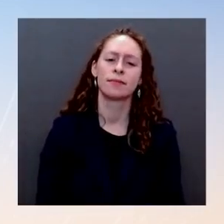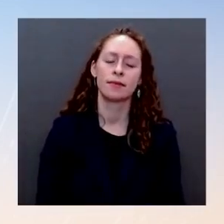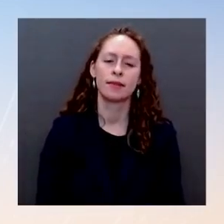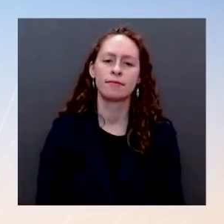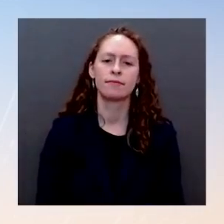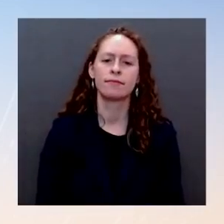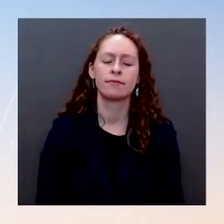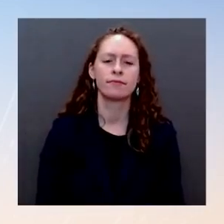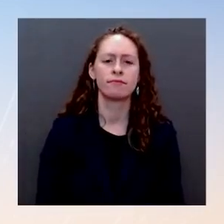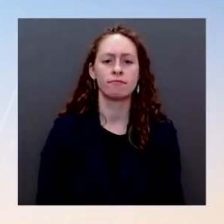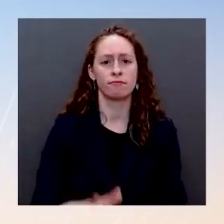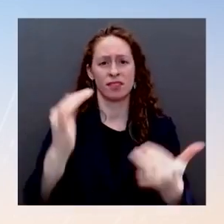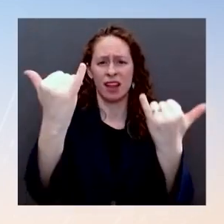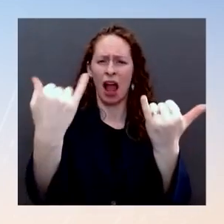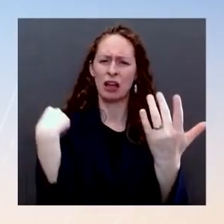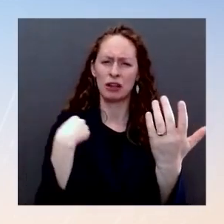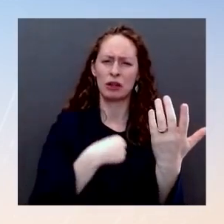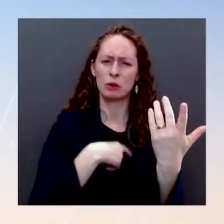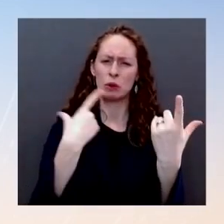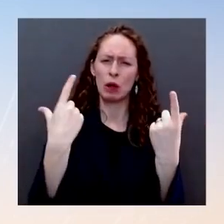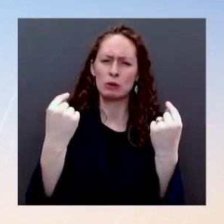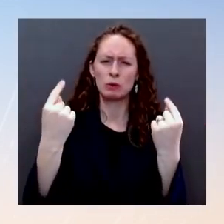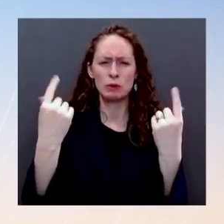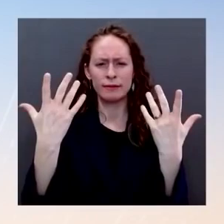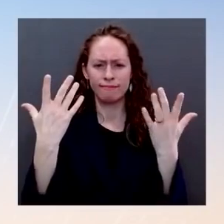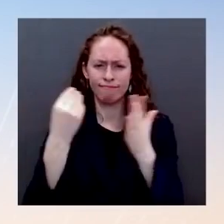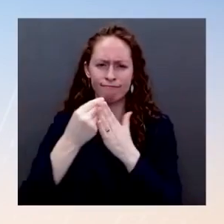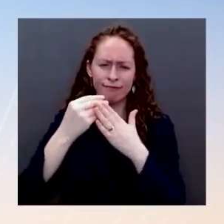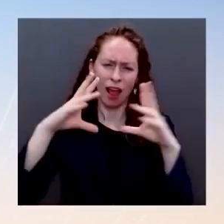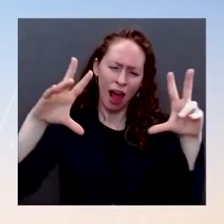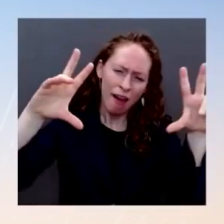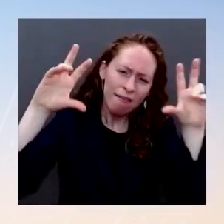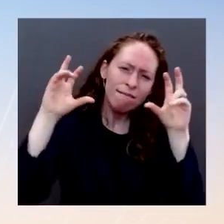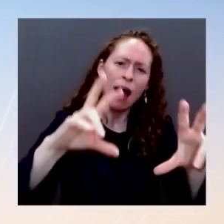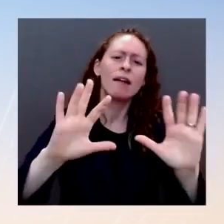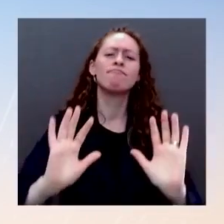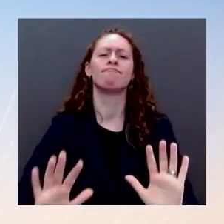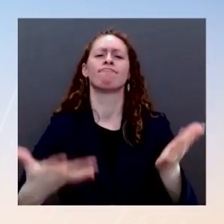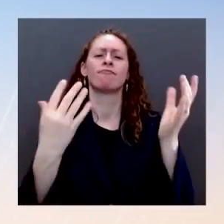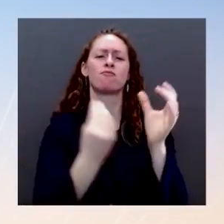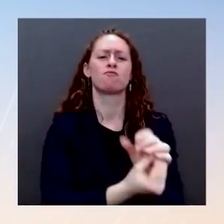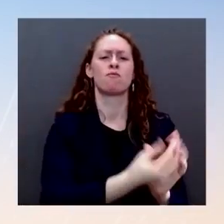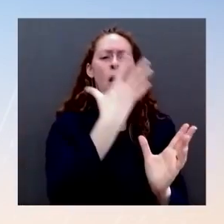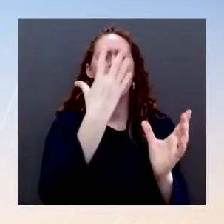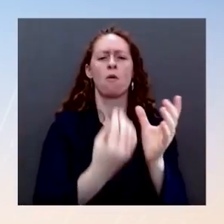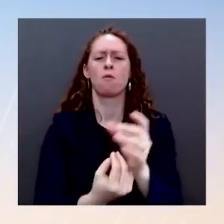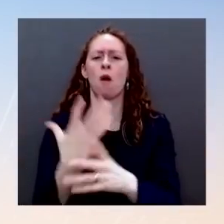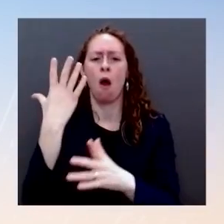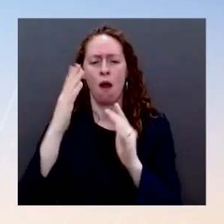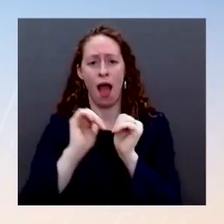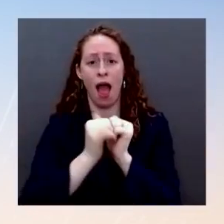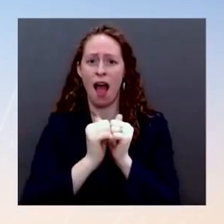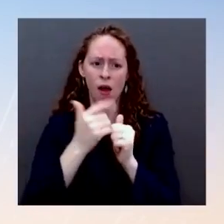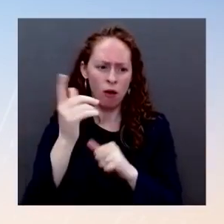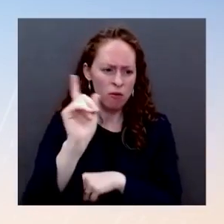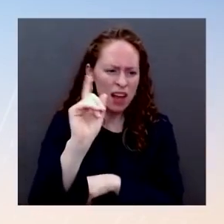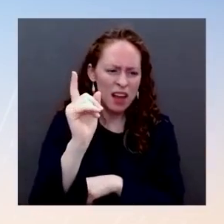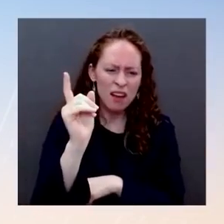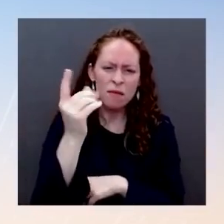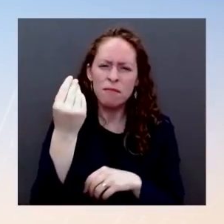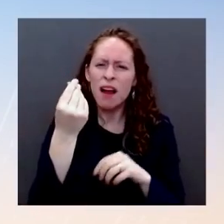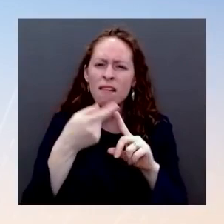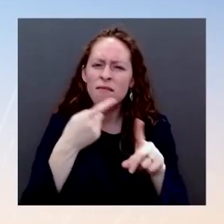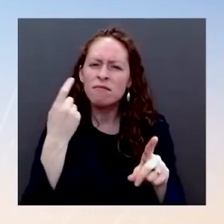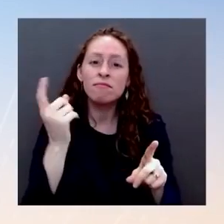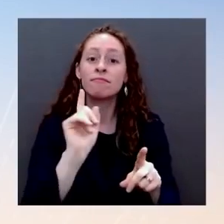other assistance. All that was included in the American Rescue Plan. We're continuing to strengthen rules to protect farmers, ranchers, and other producers, and we're